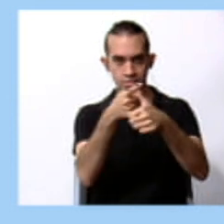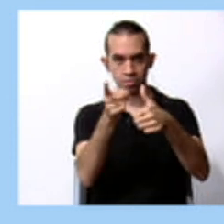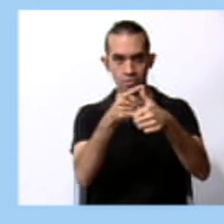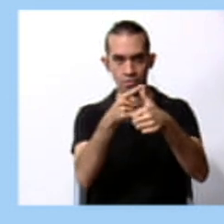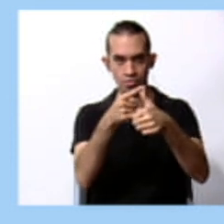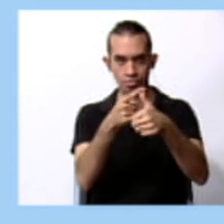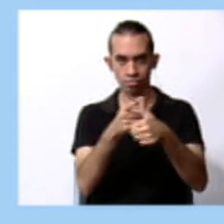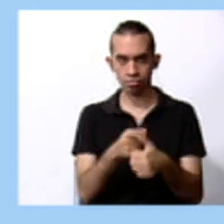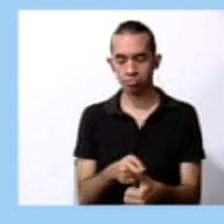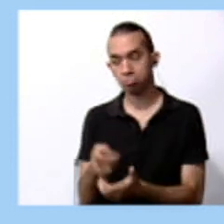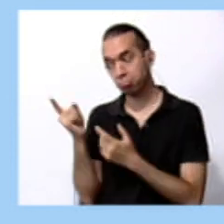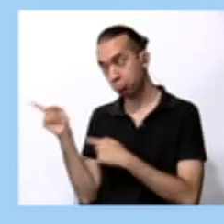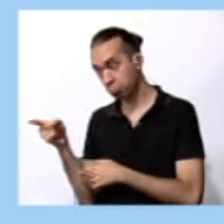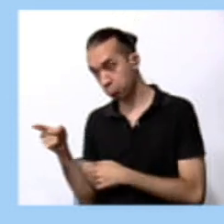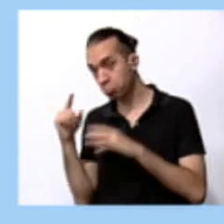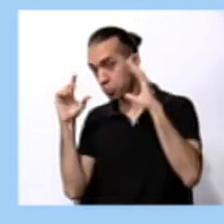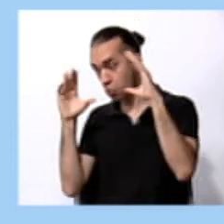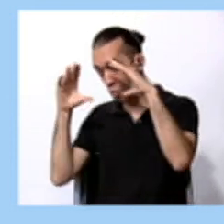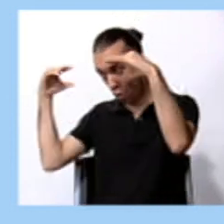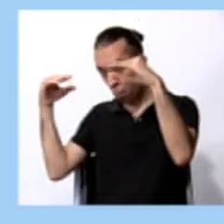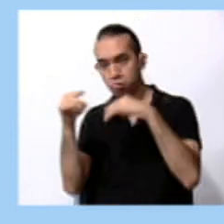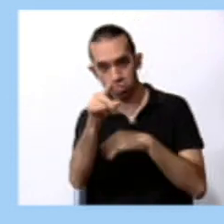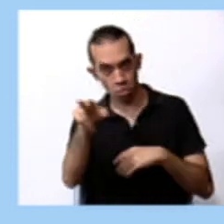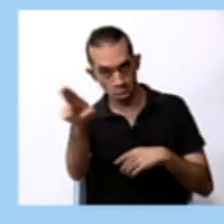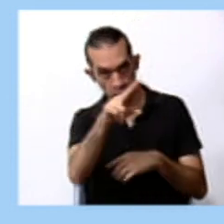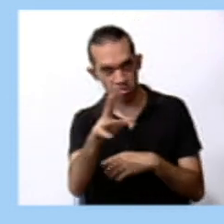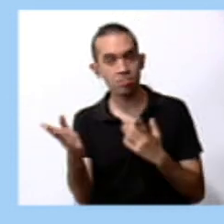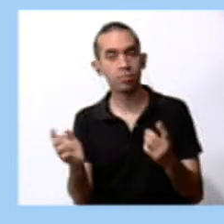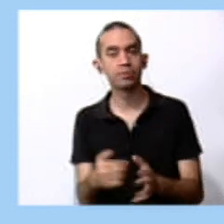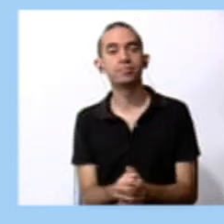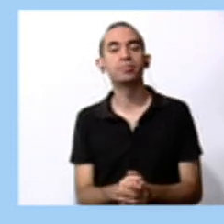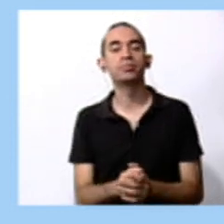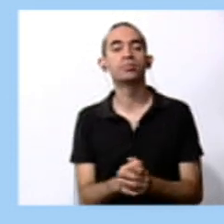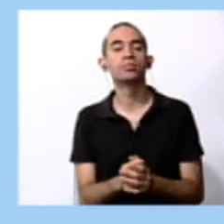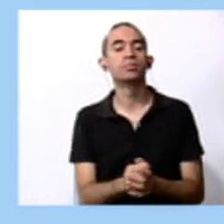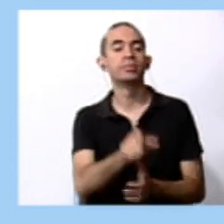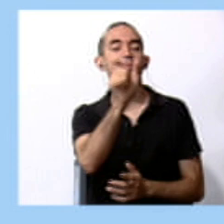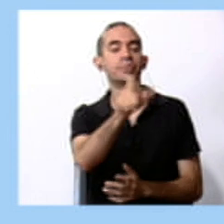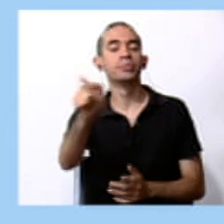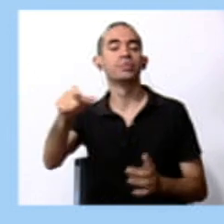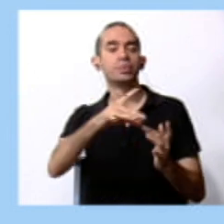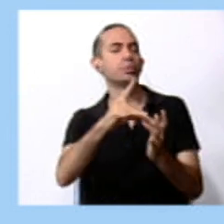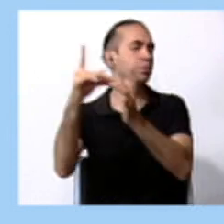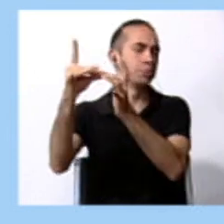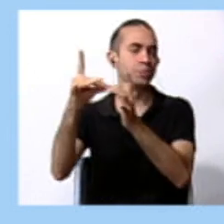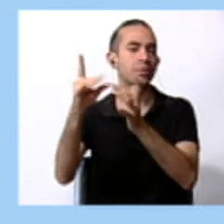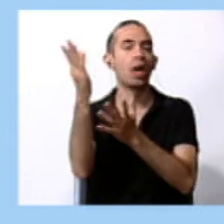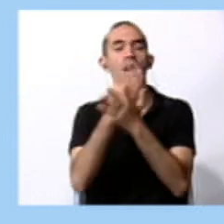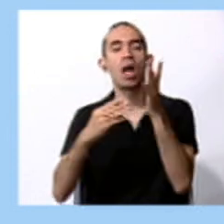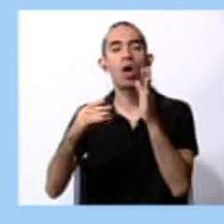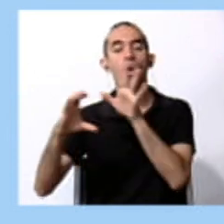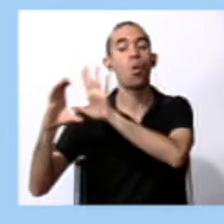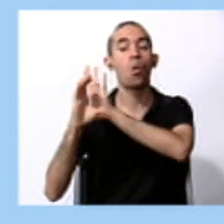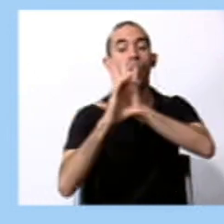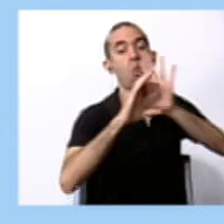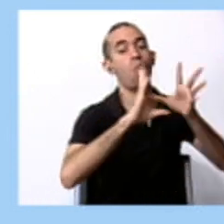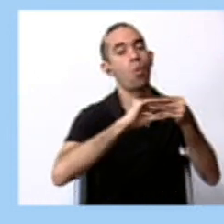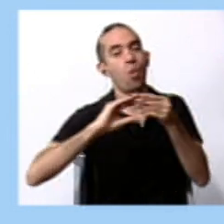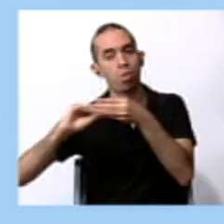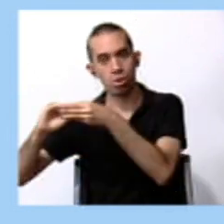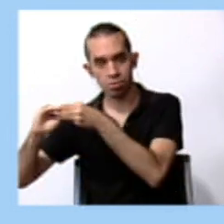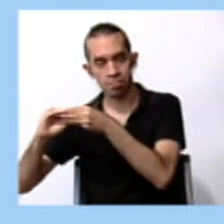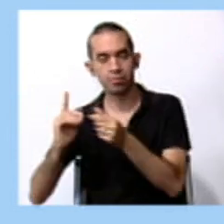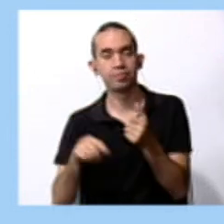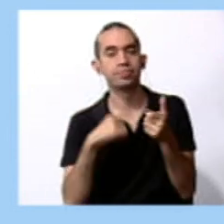your classmates are going to identify main characters from a picture story.